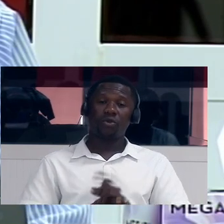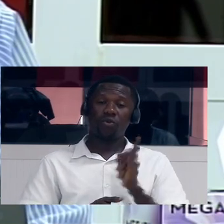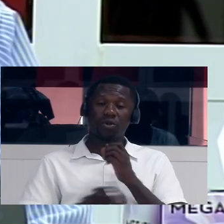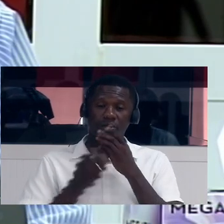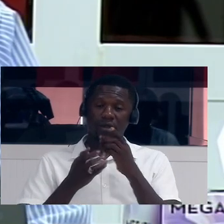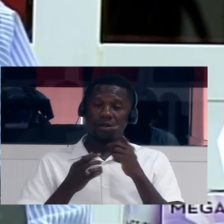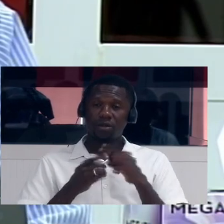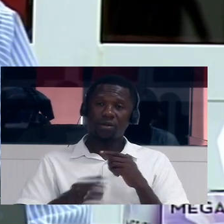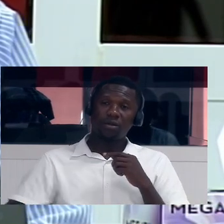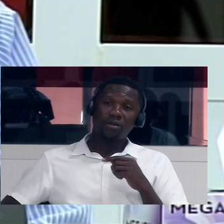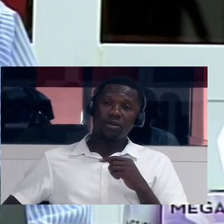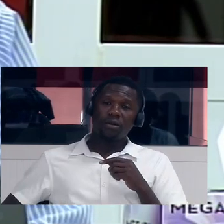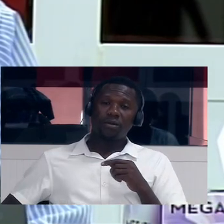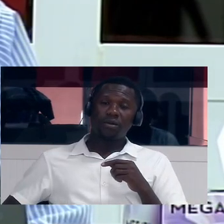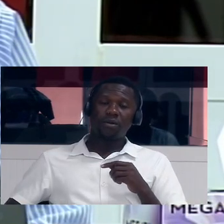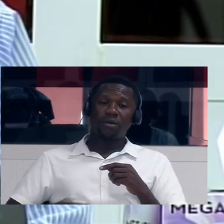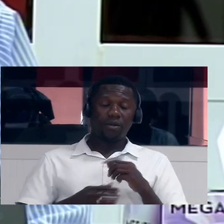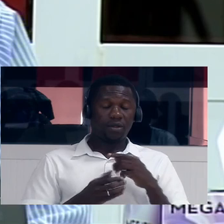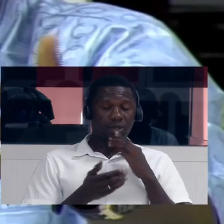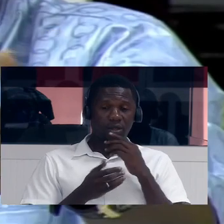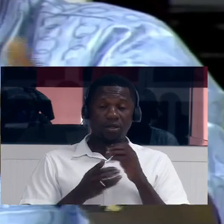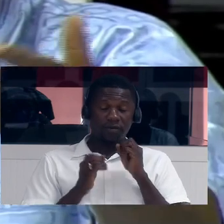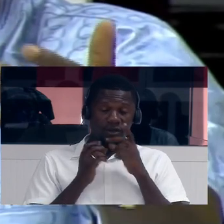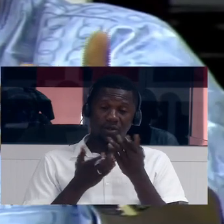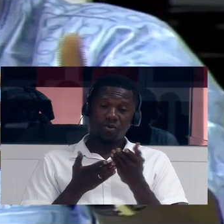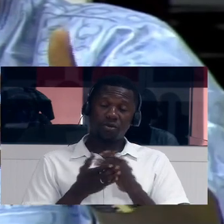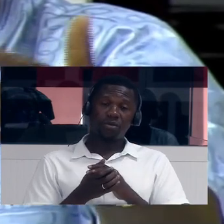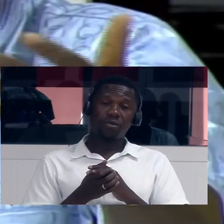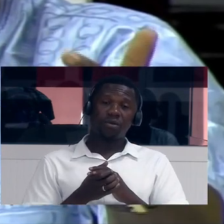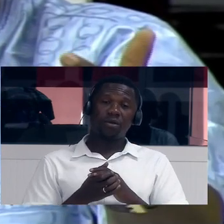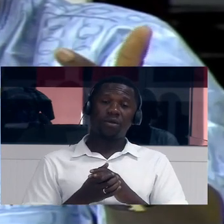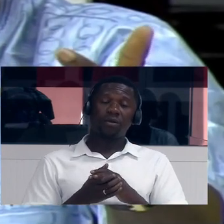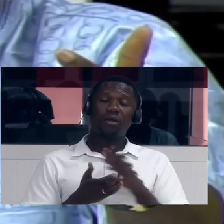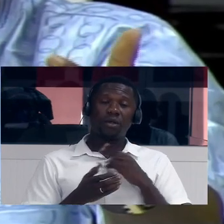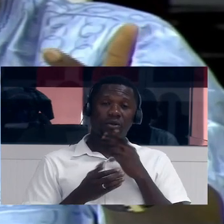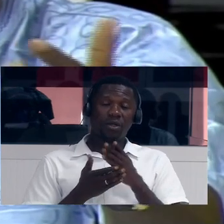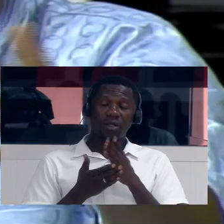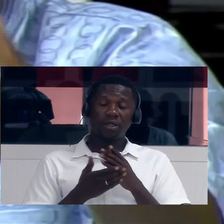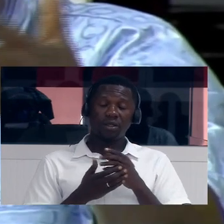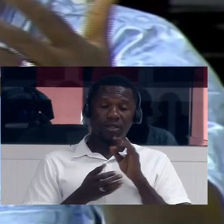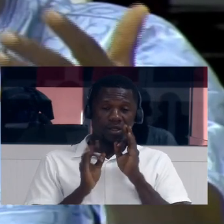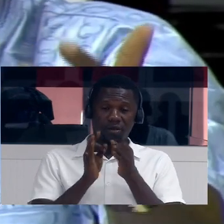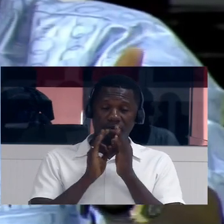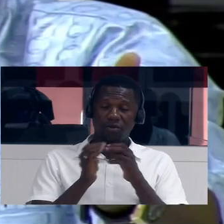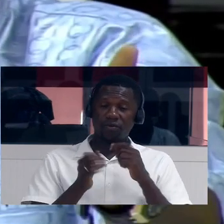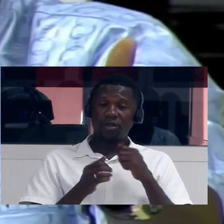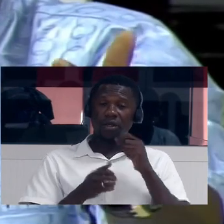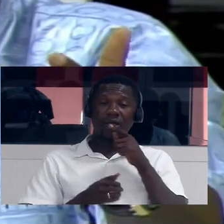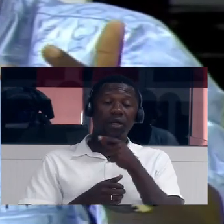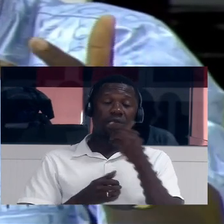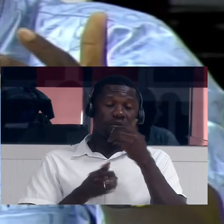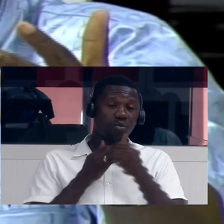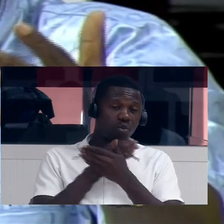And on that, his description of the events of that morning is that he came